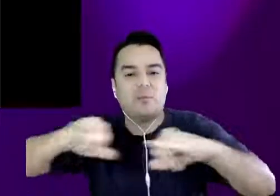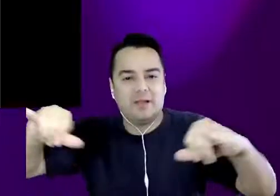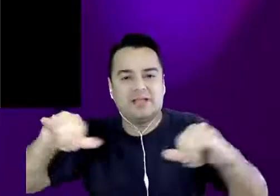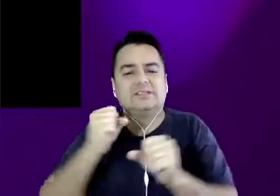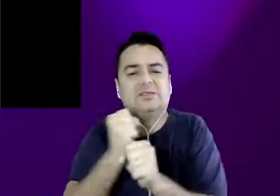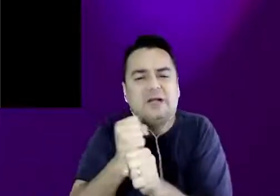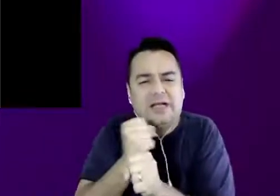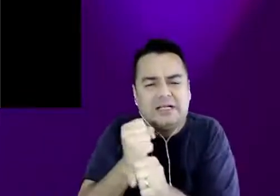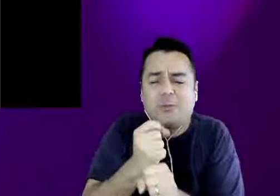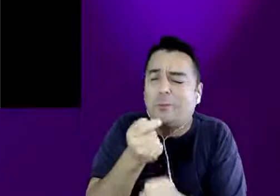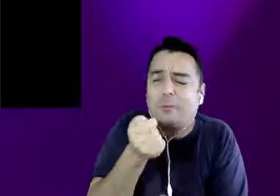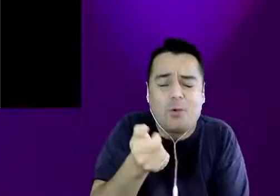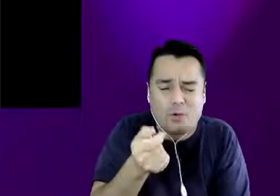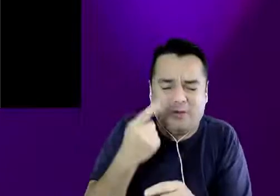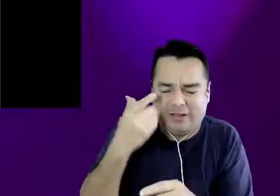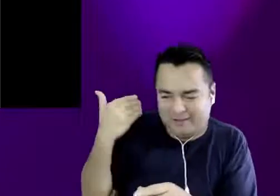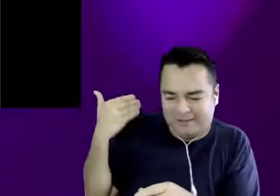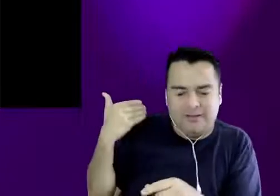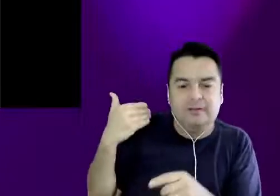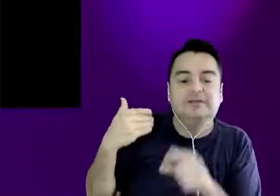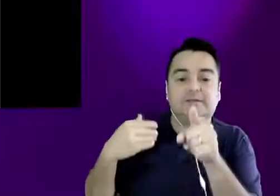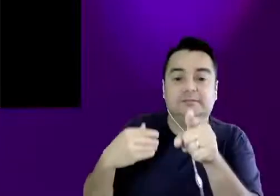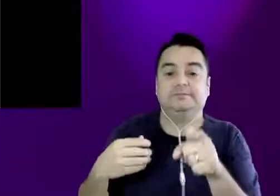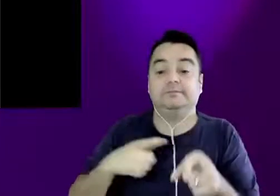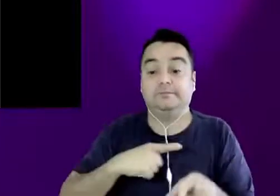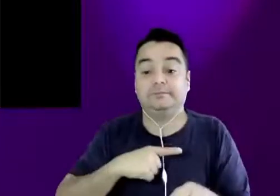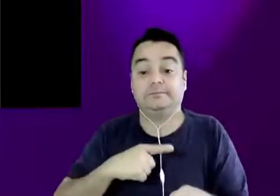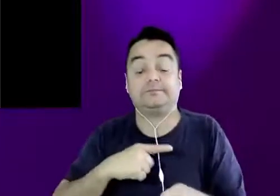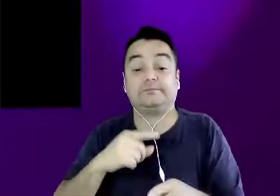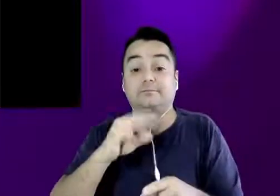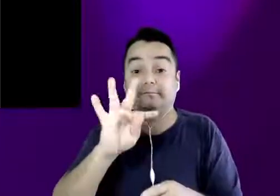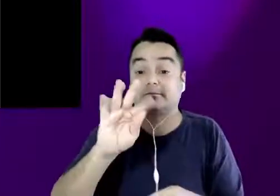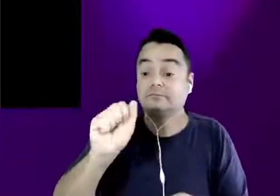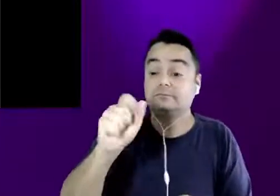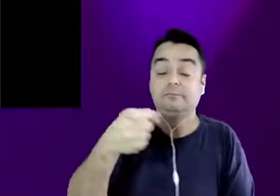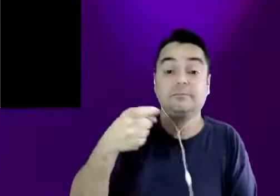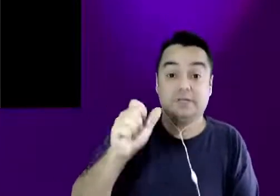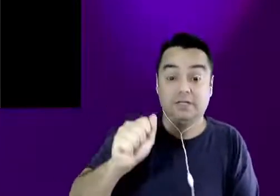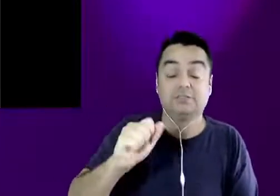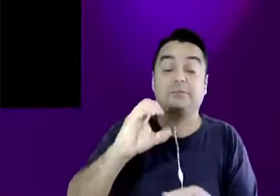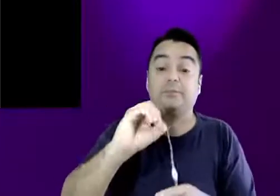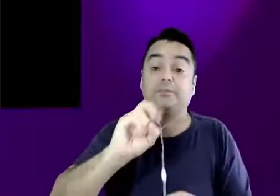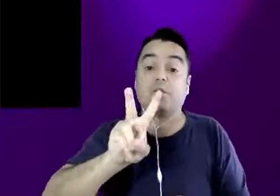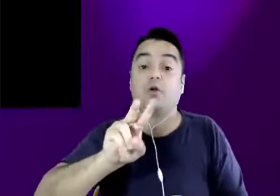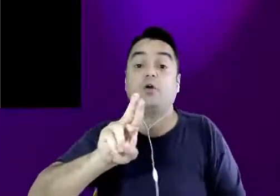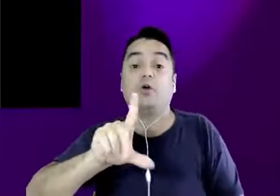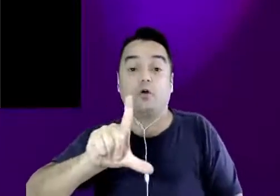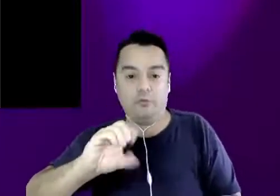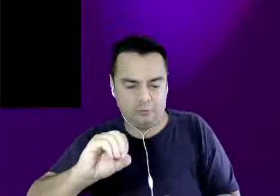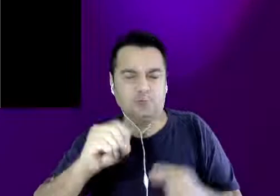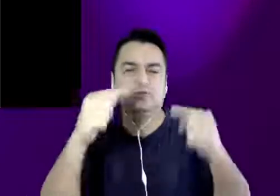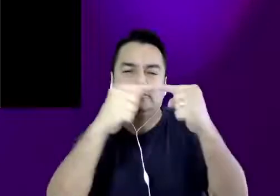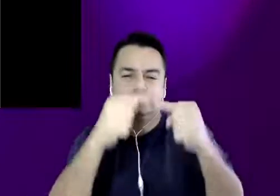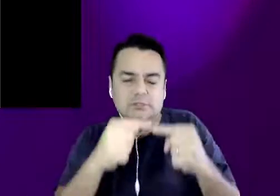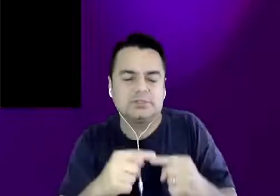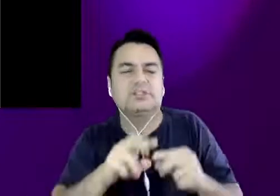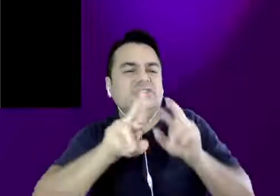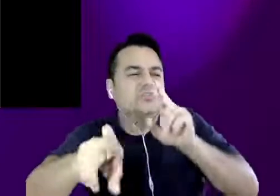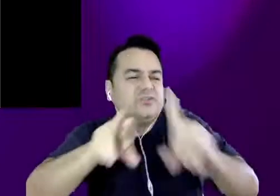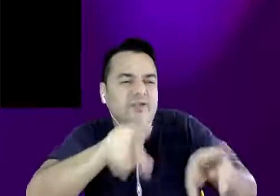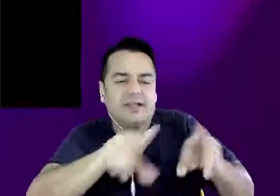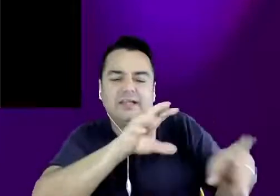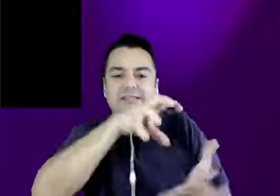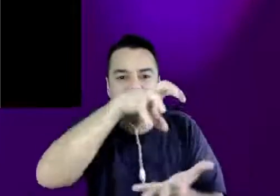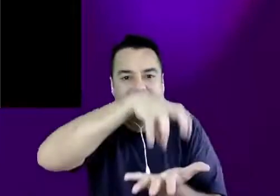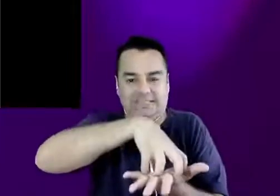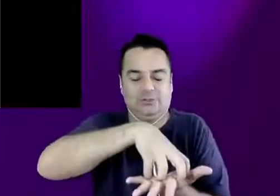rate of eggs according to different centers, 55 places here.